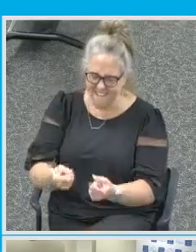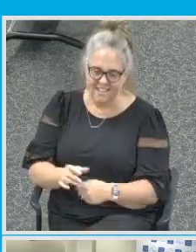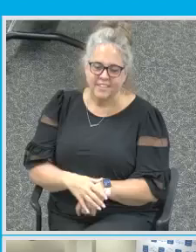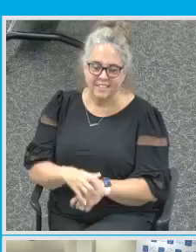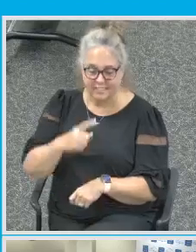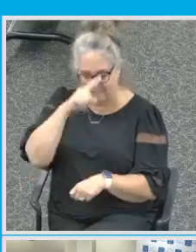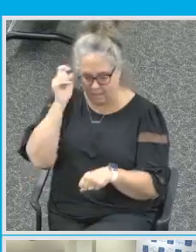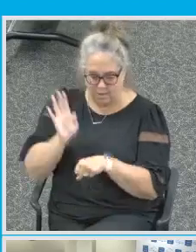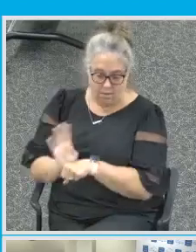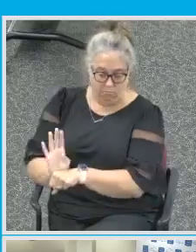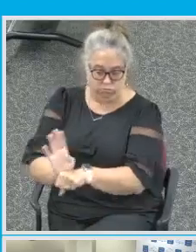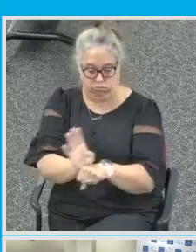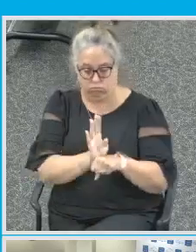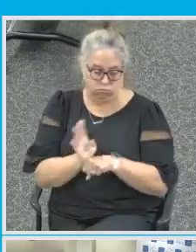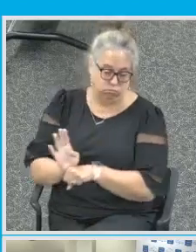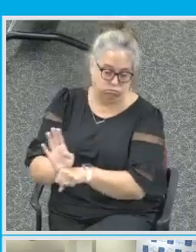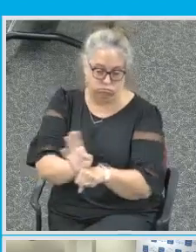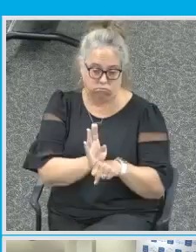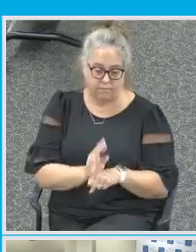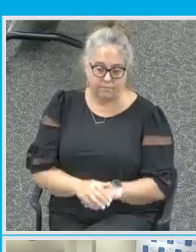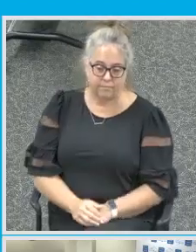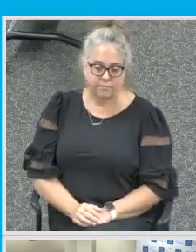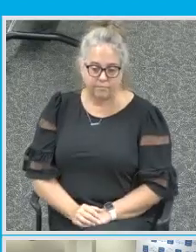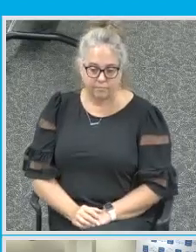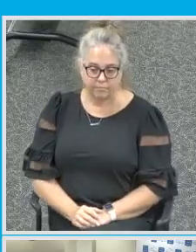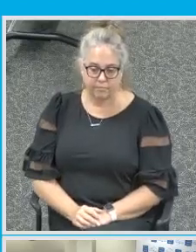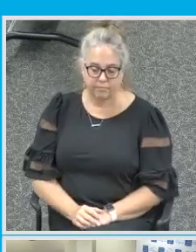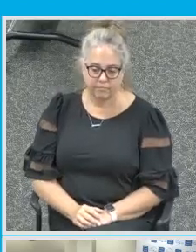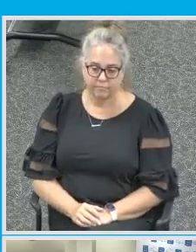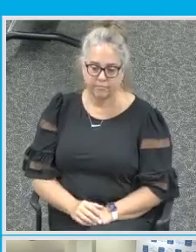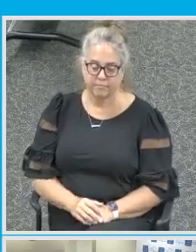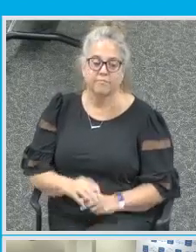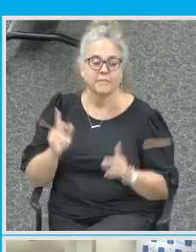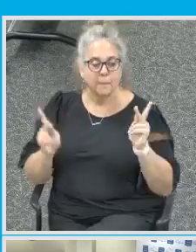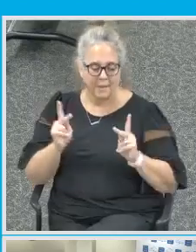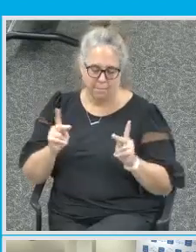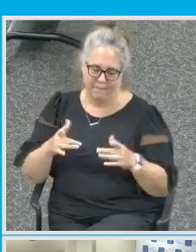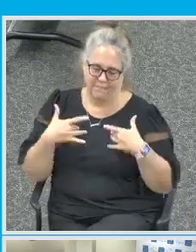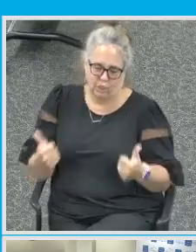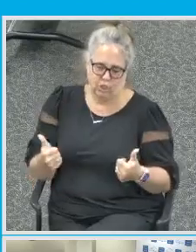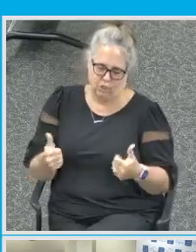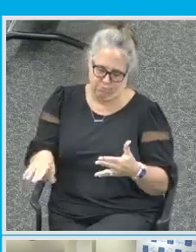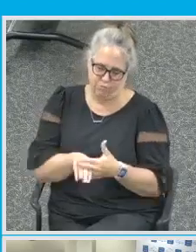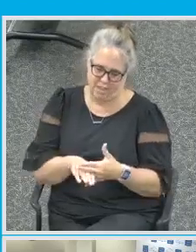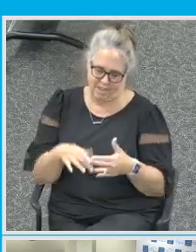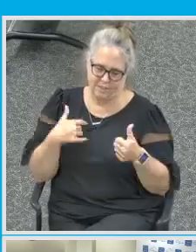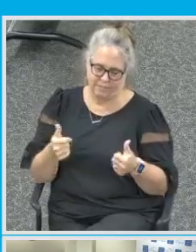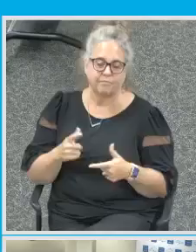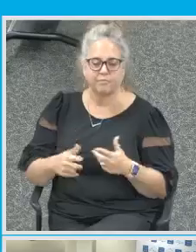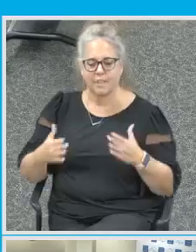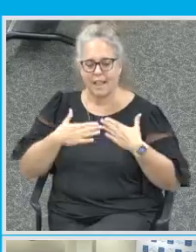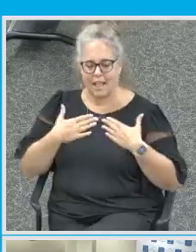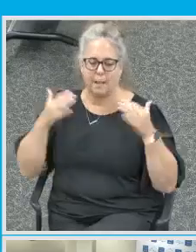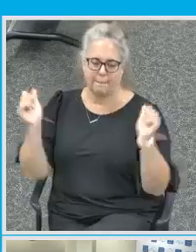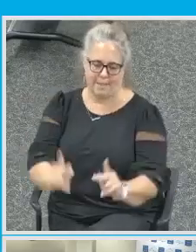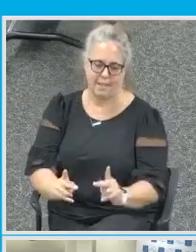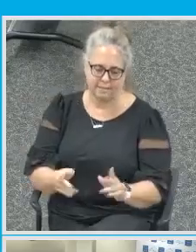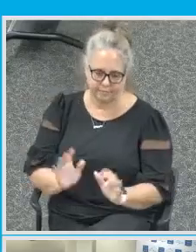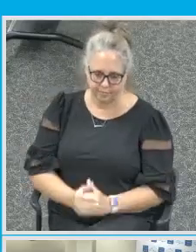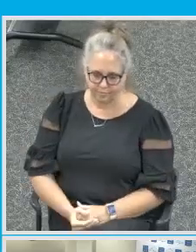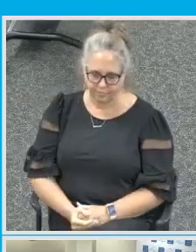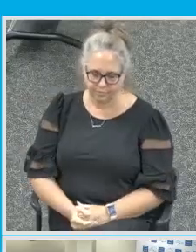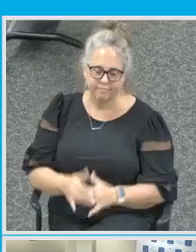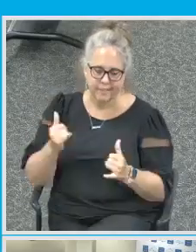who want to go on vacations and things of that nature. But welcome. We're glad to have everyone here. We're going to start off with a roll